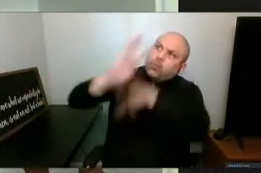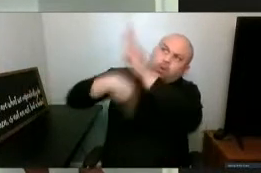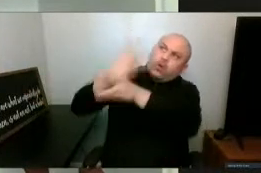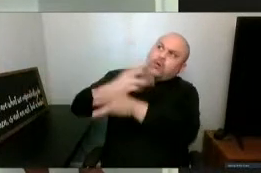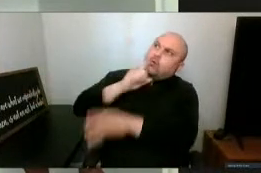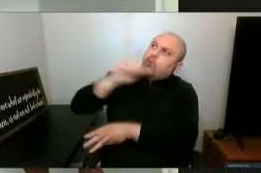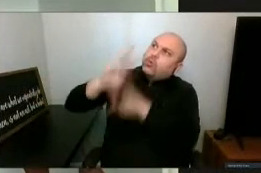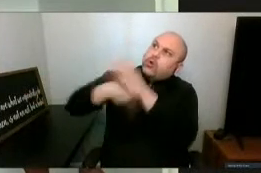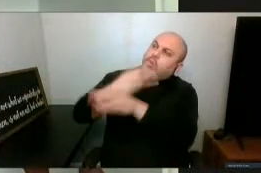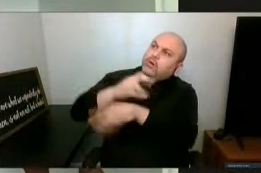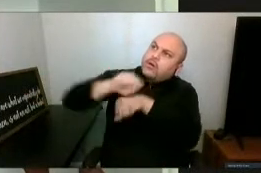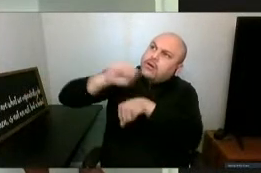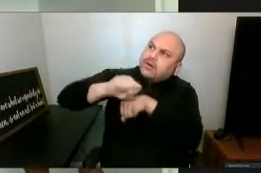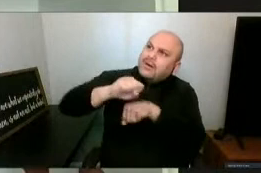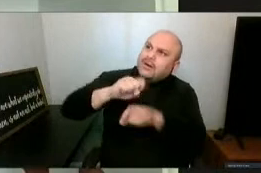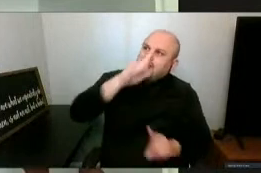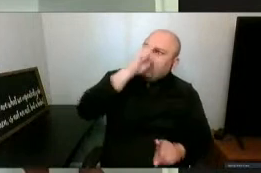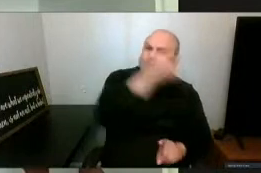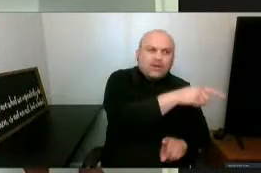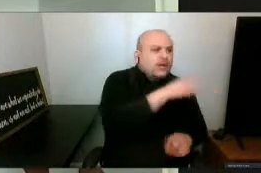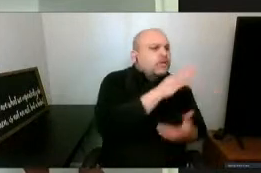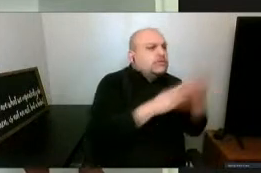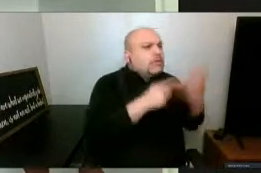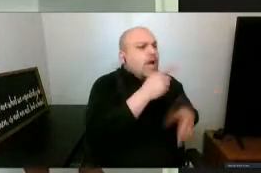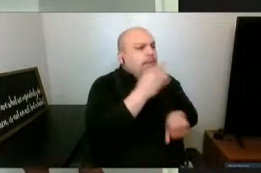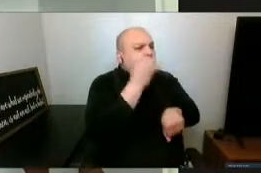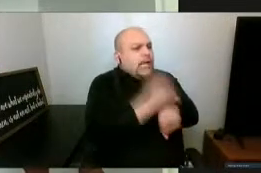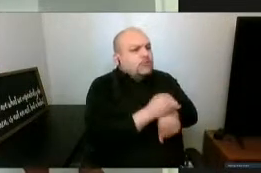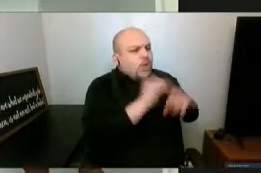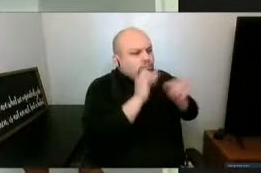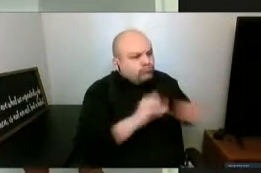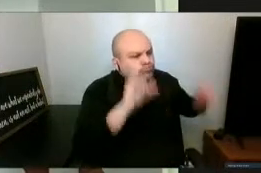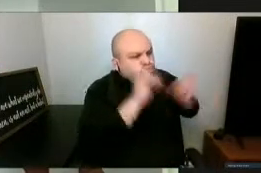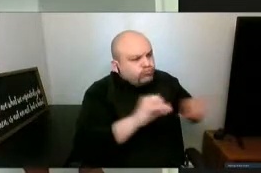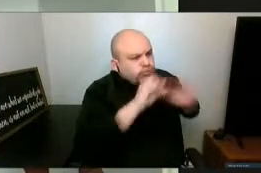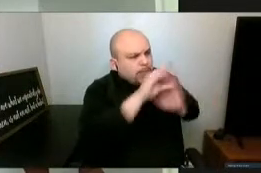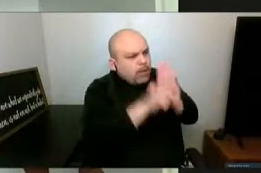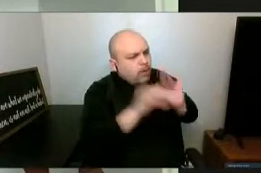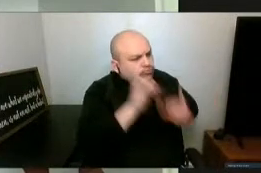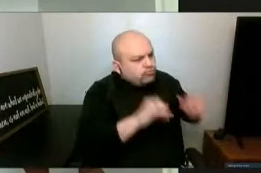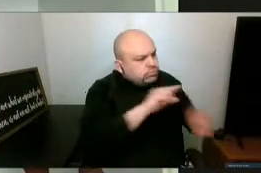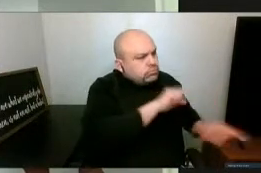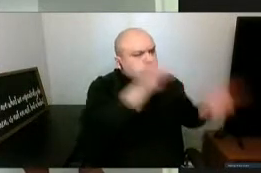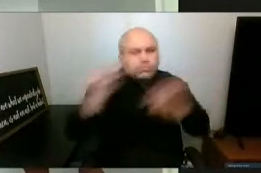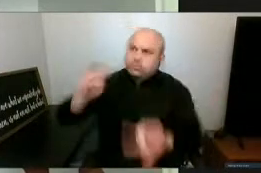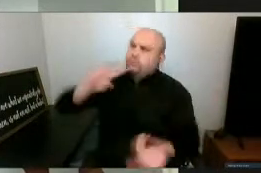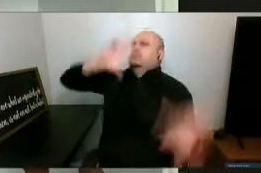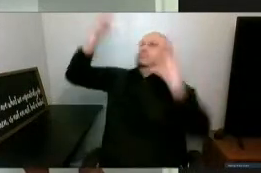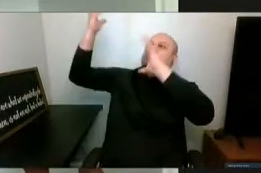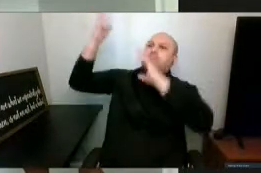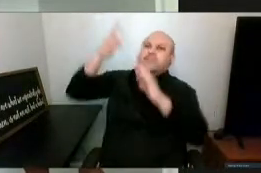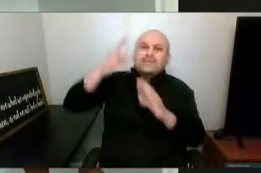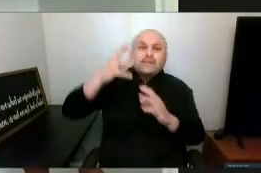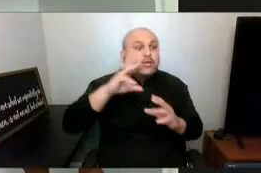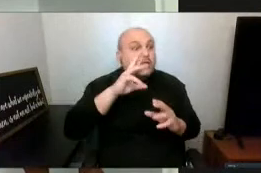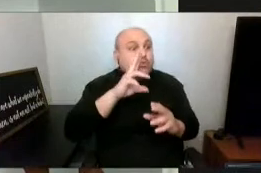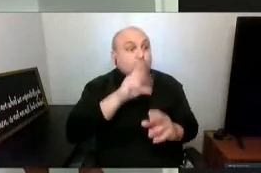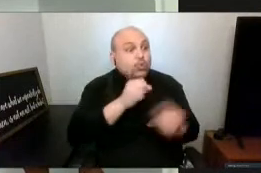a very institutionalized kind of background. And so we know supported employment is a really